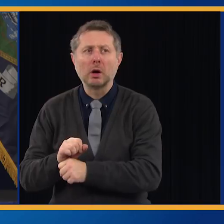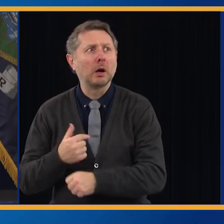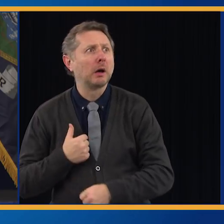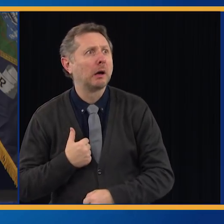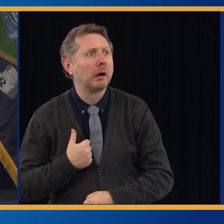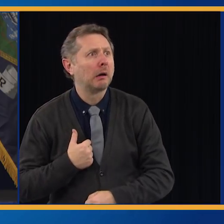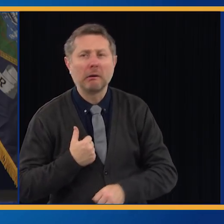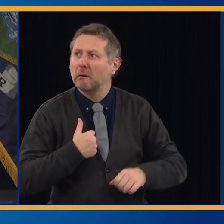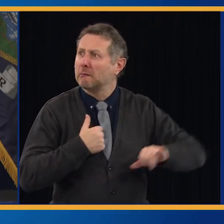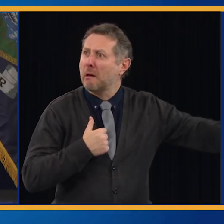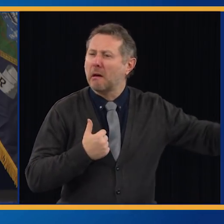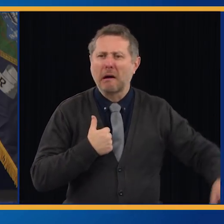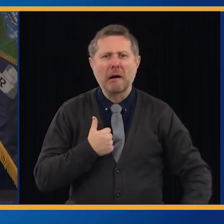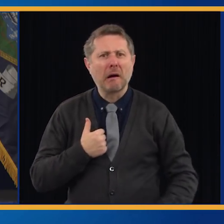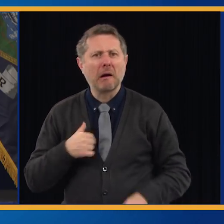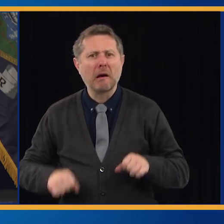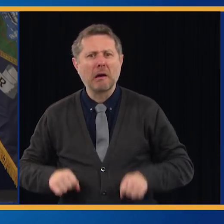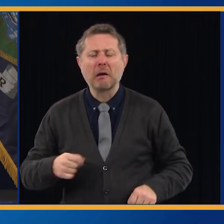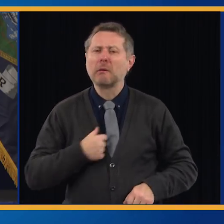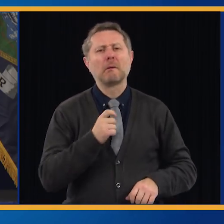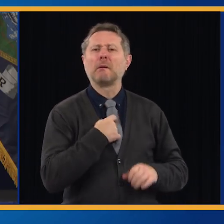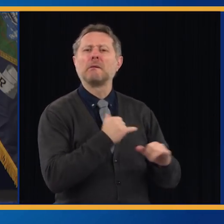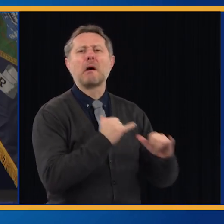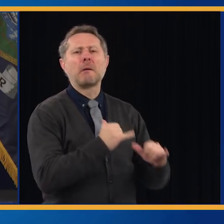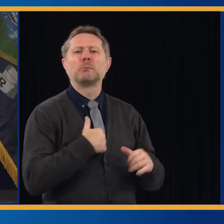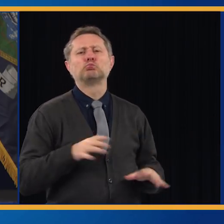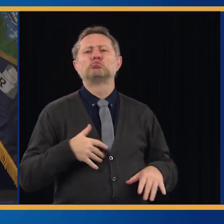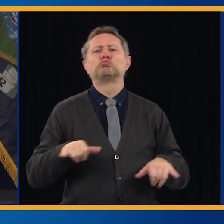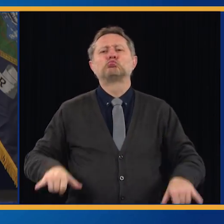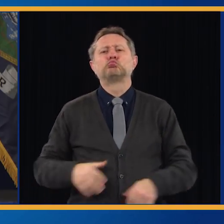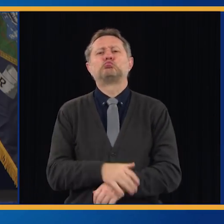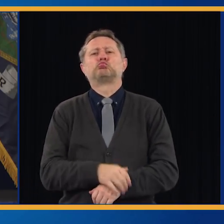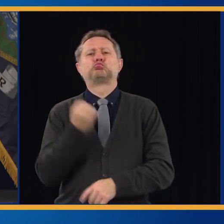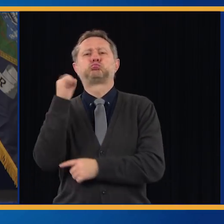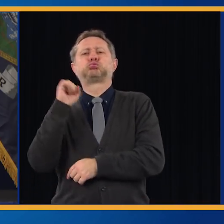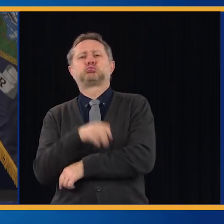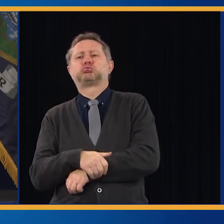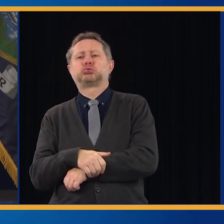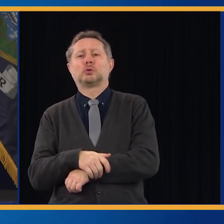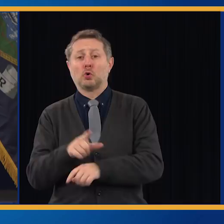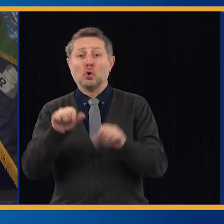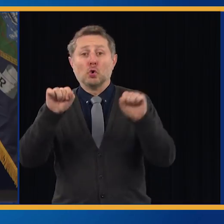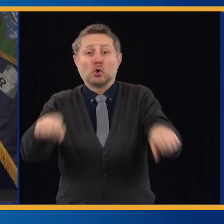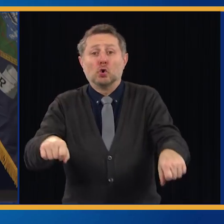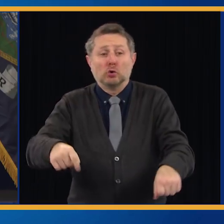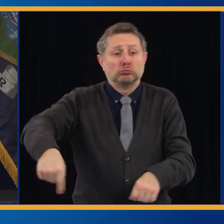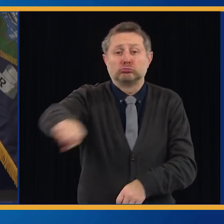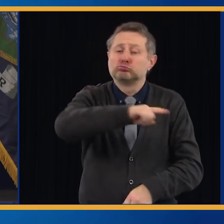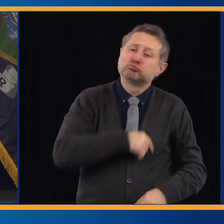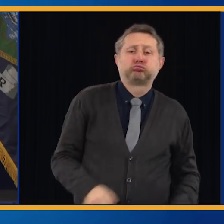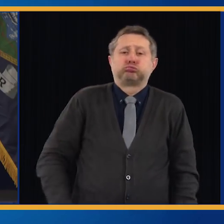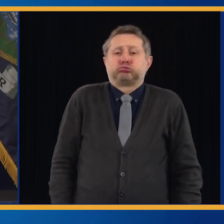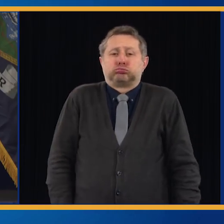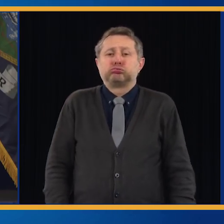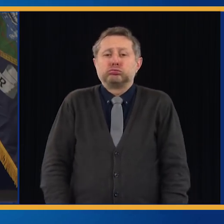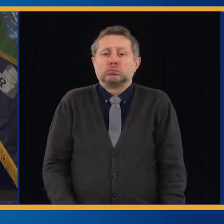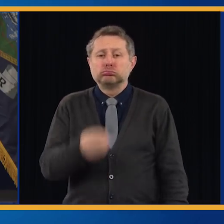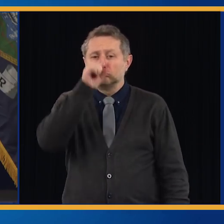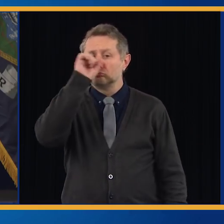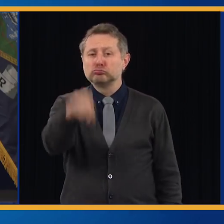staying home, I'm staying home too. That could have happened. I went through the